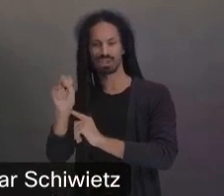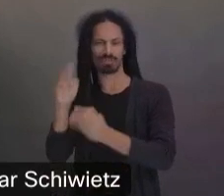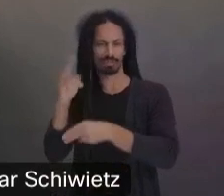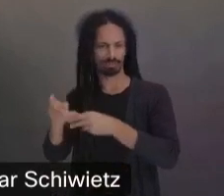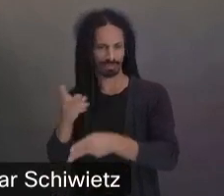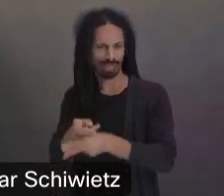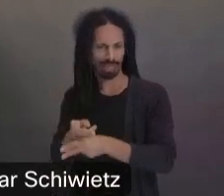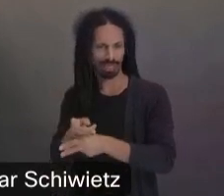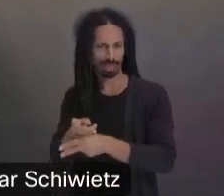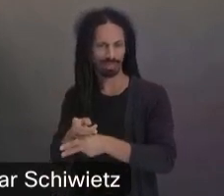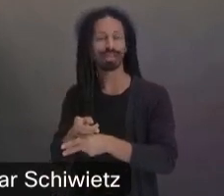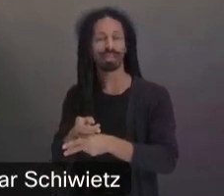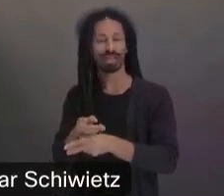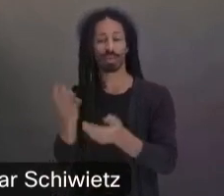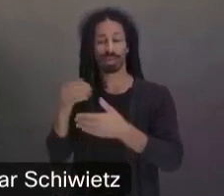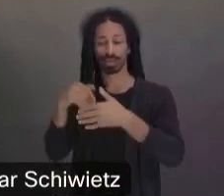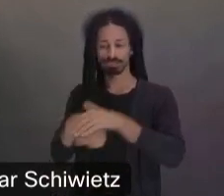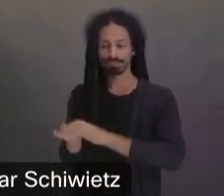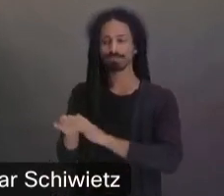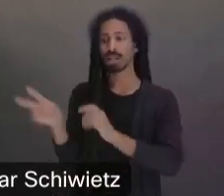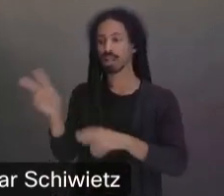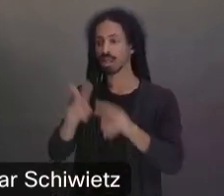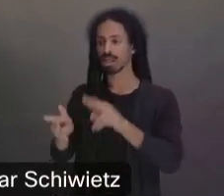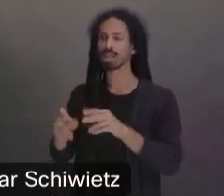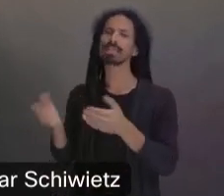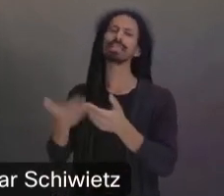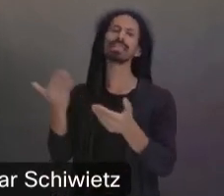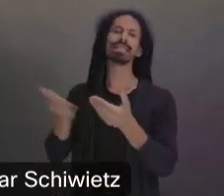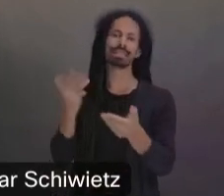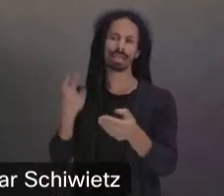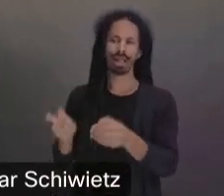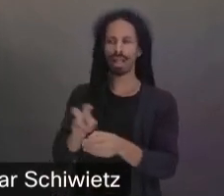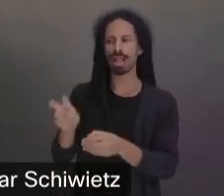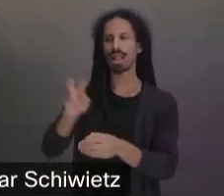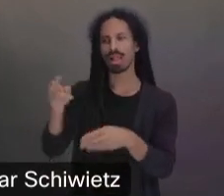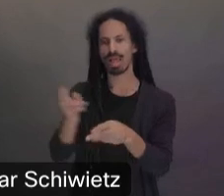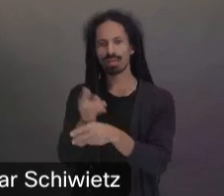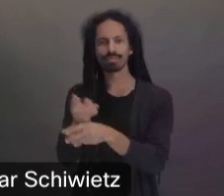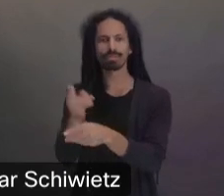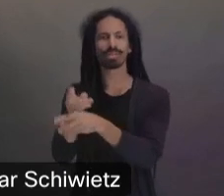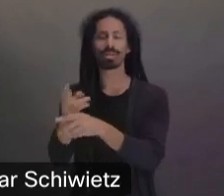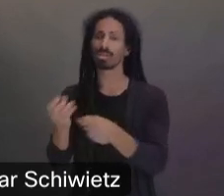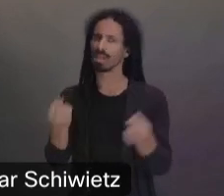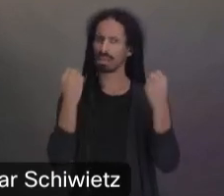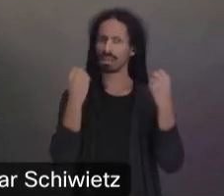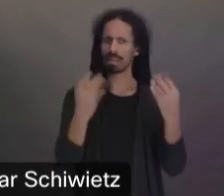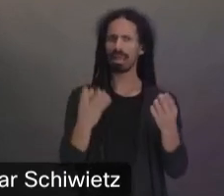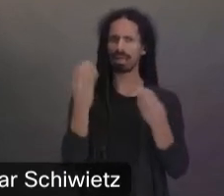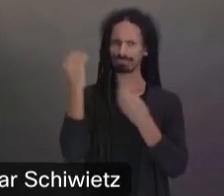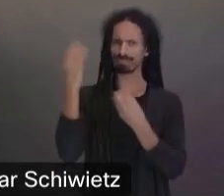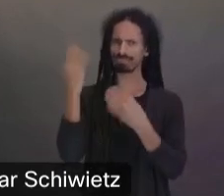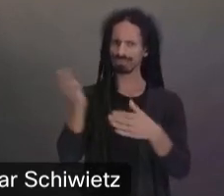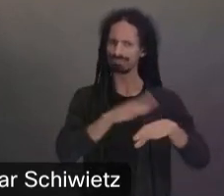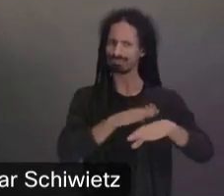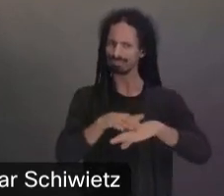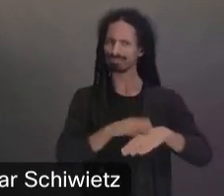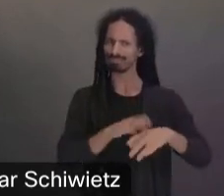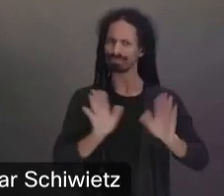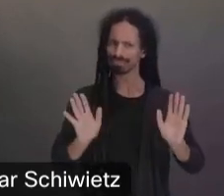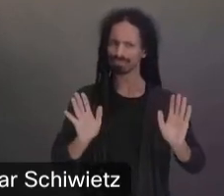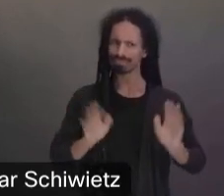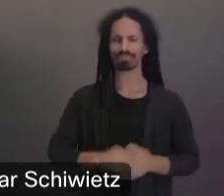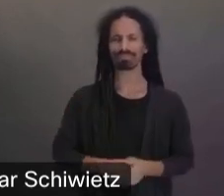quite easy to navigate. But there is a lot of information on the website. So we want to just highlight